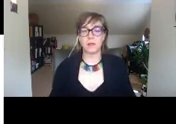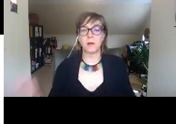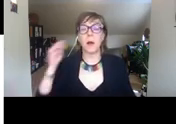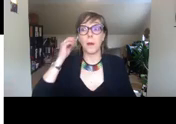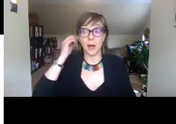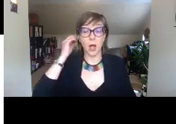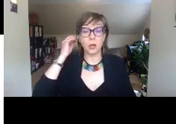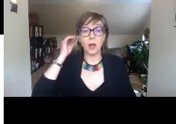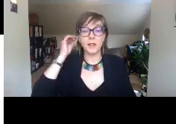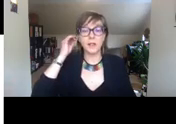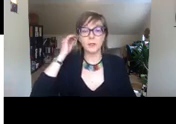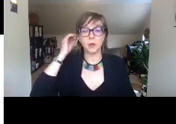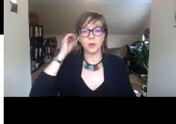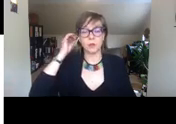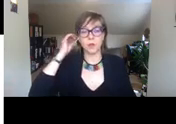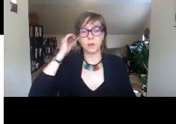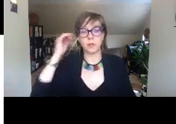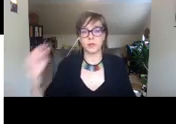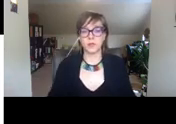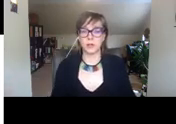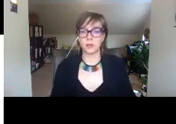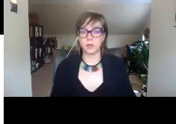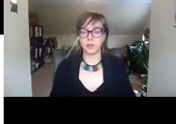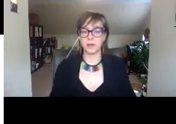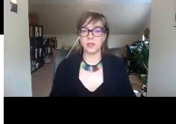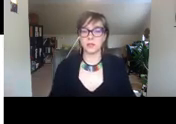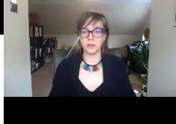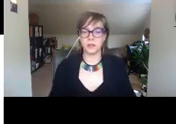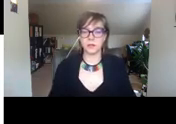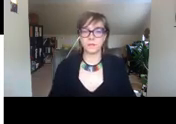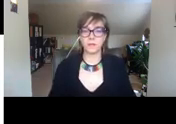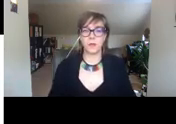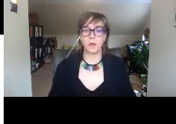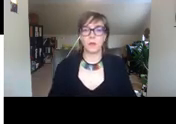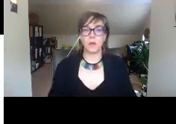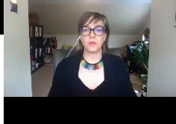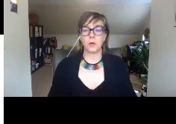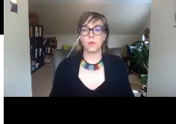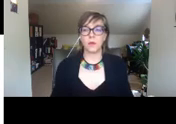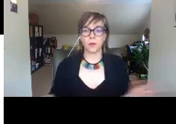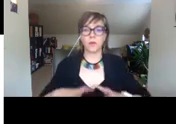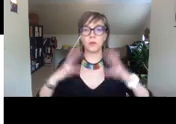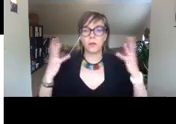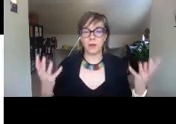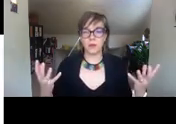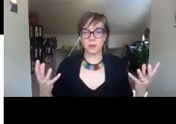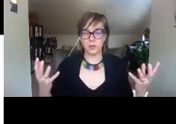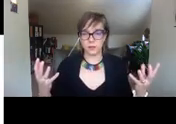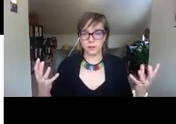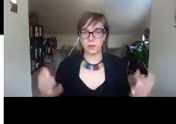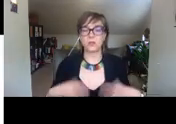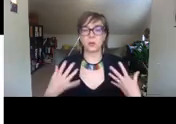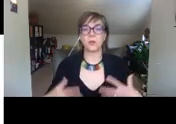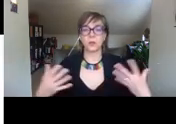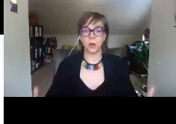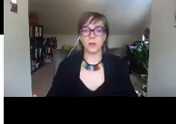overrepresented by a lot, as we all know, in prisons, jails, and detention centers. So the living